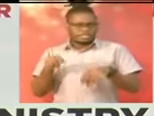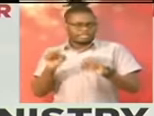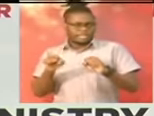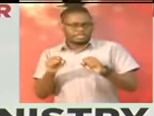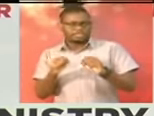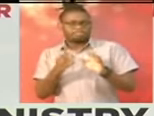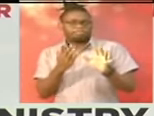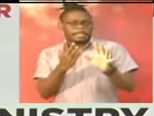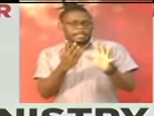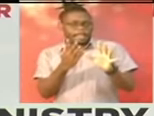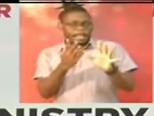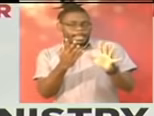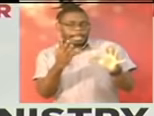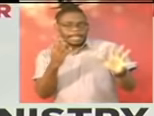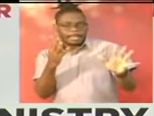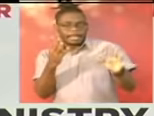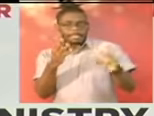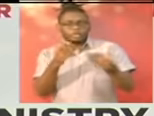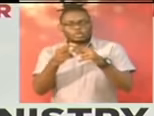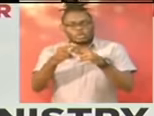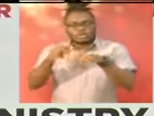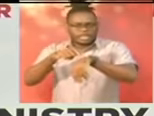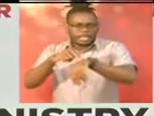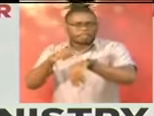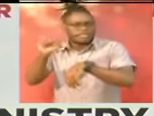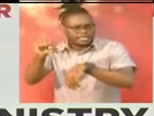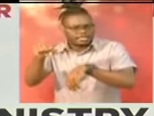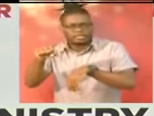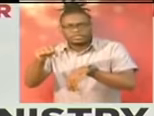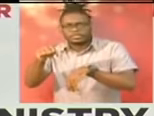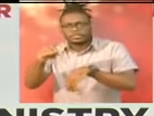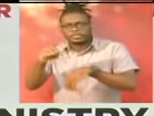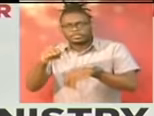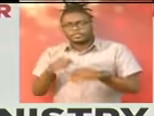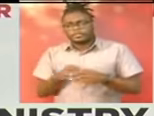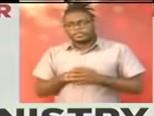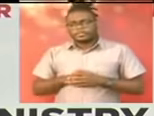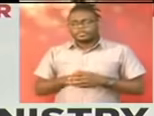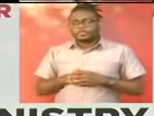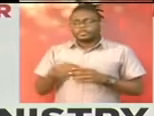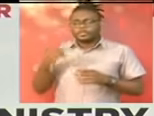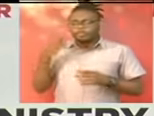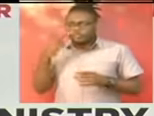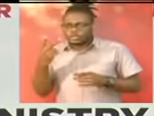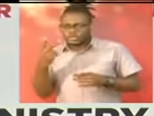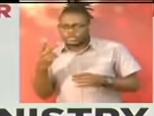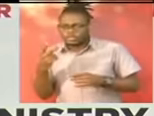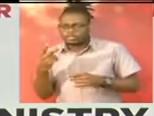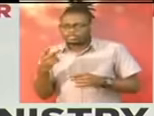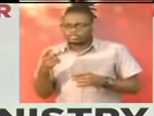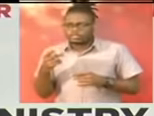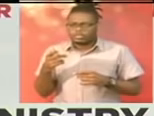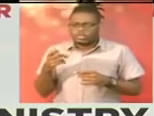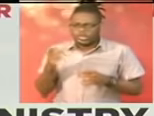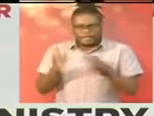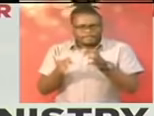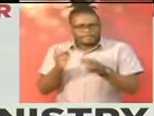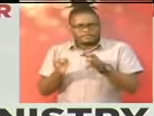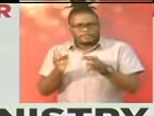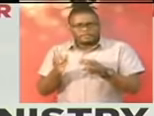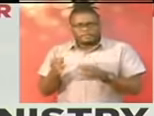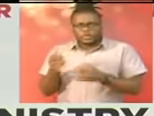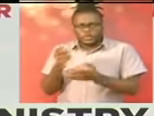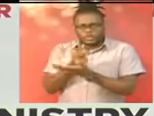We looked at and we actually looked for an increase or a bump or a spike at the sort of 2-week mark after